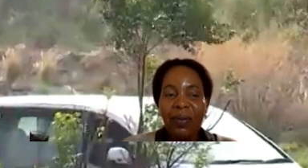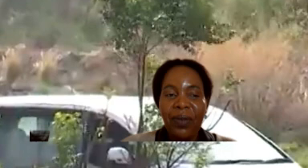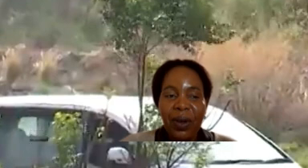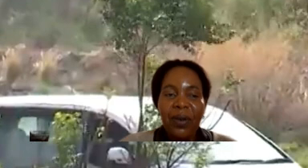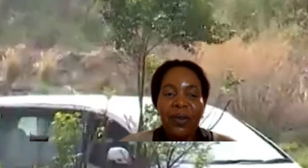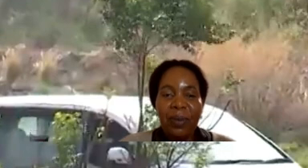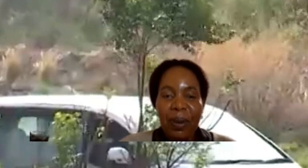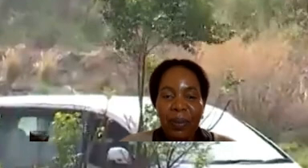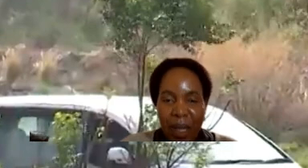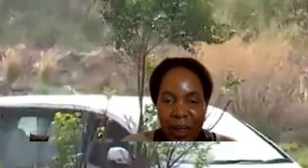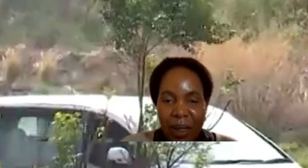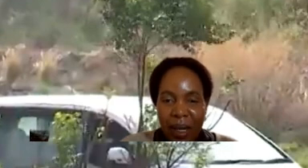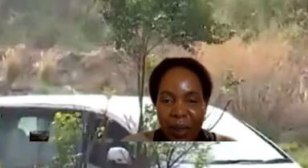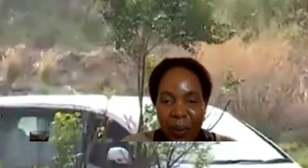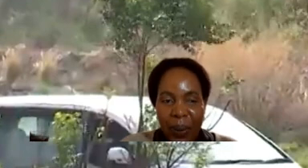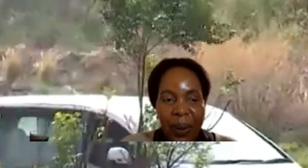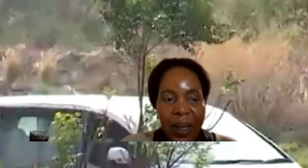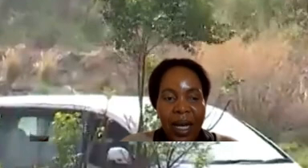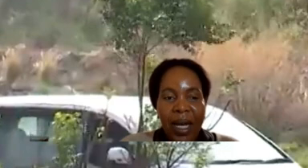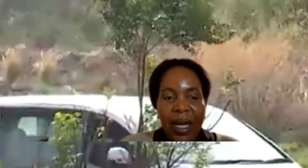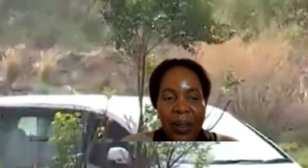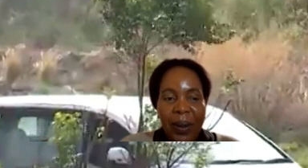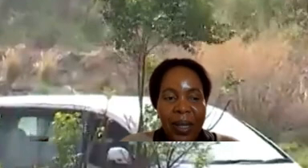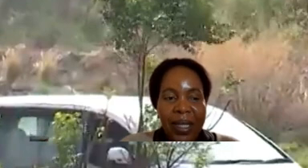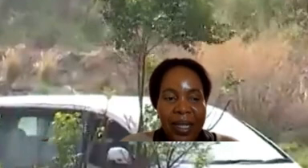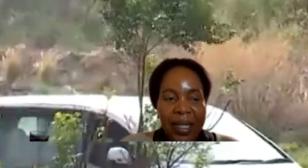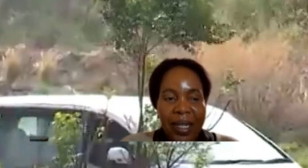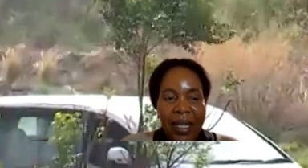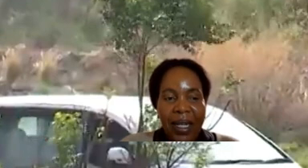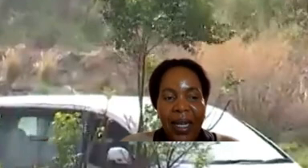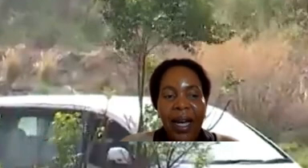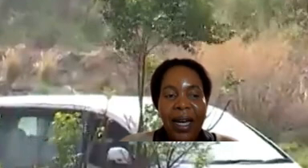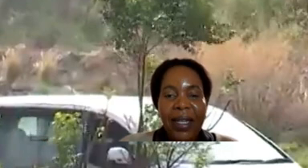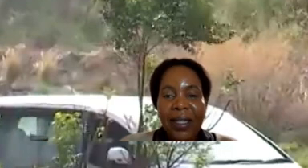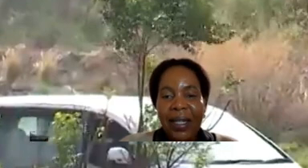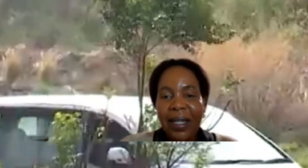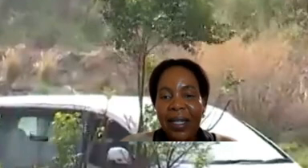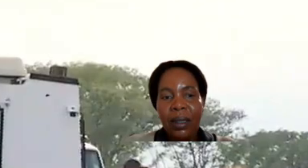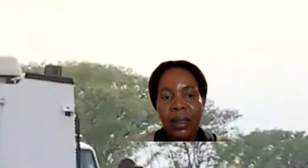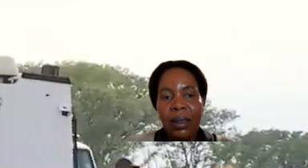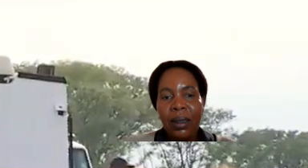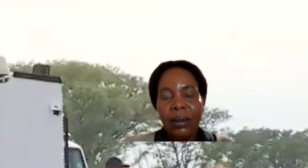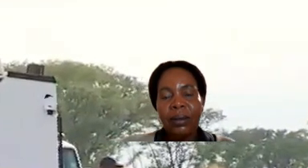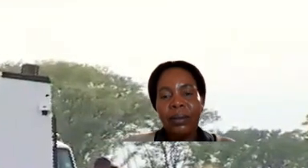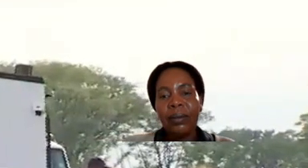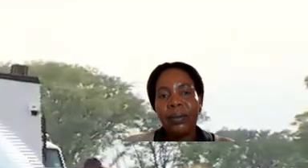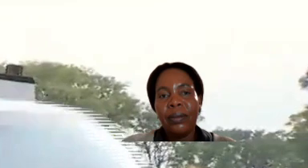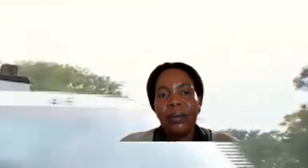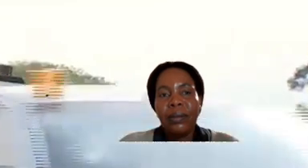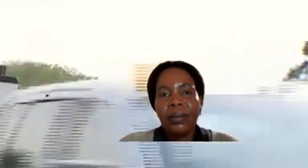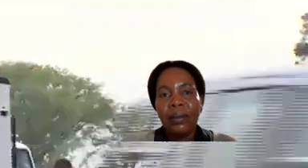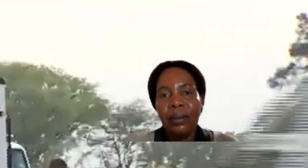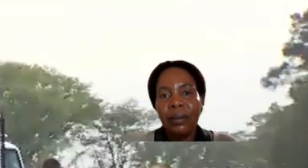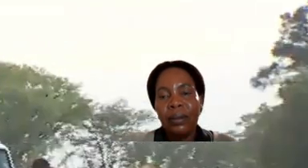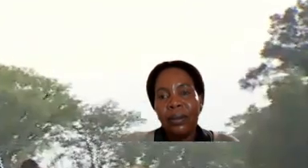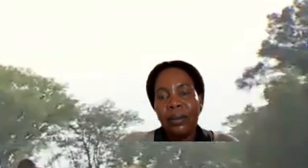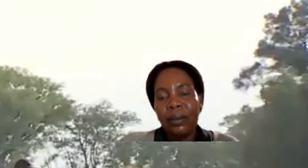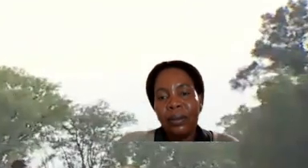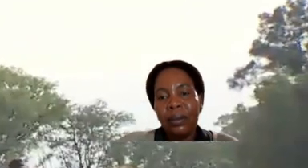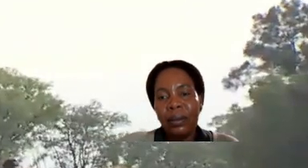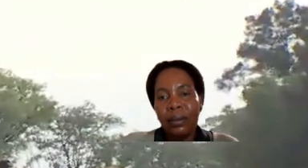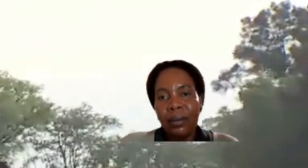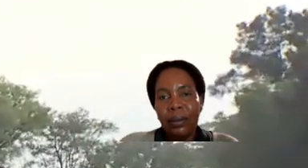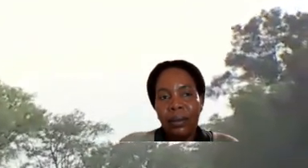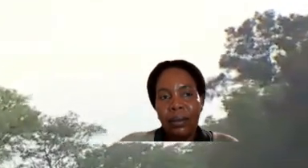one video from the minister as well. So let's listen in, guys. Now, there were about 50